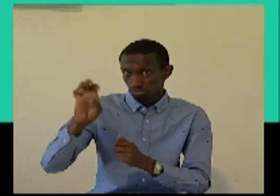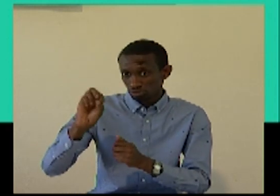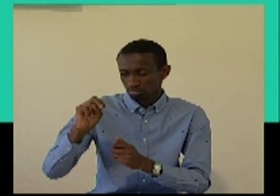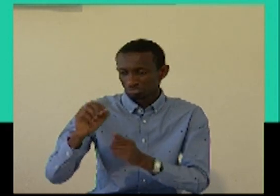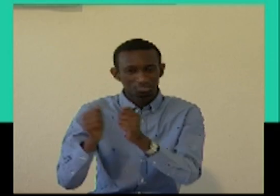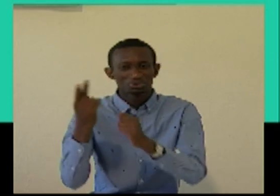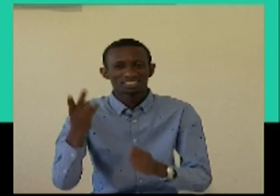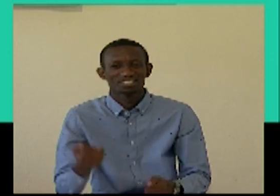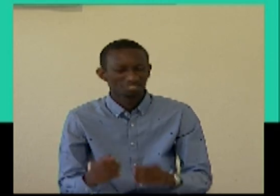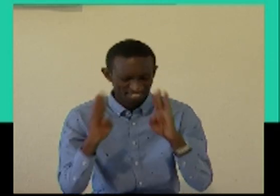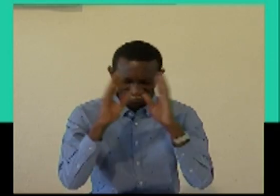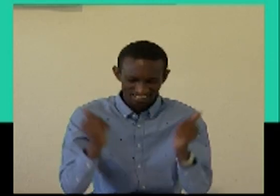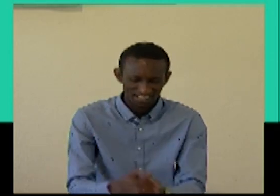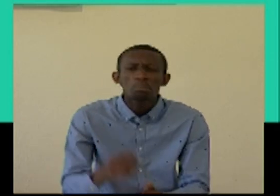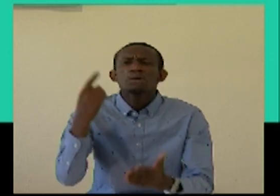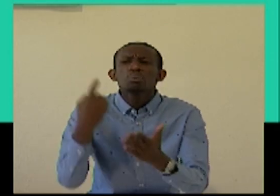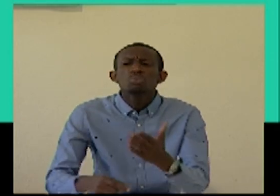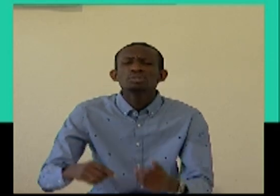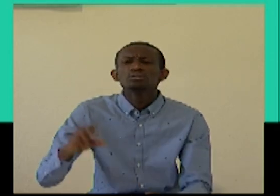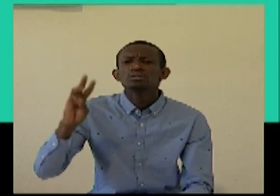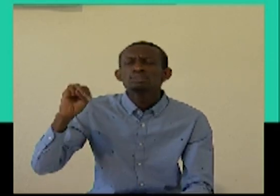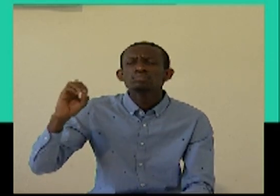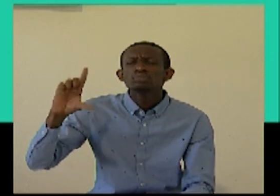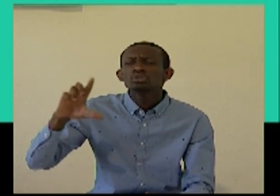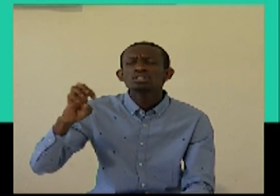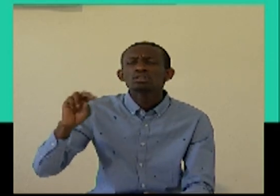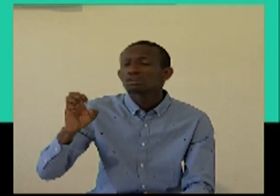Now, what is molecular formula and molar mass?